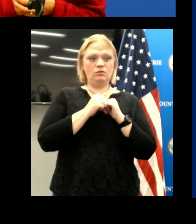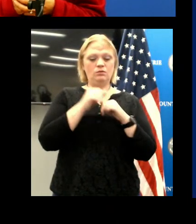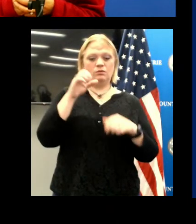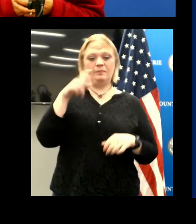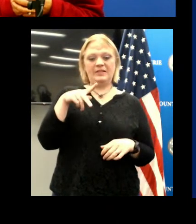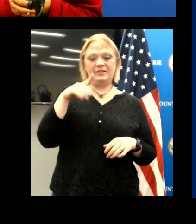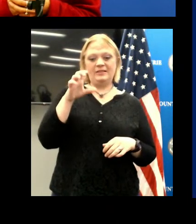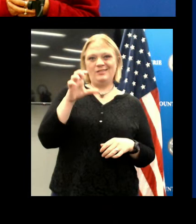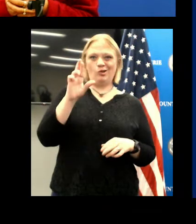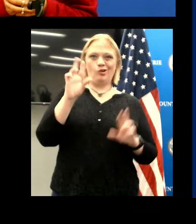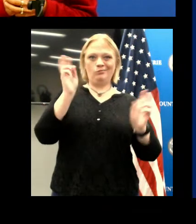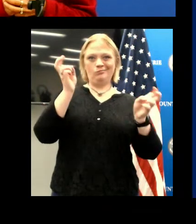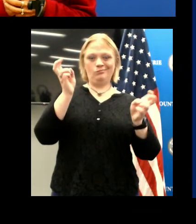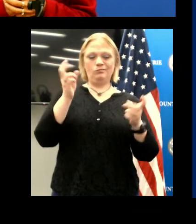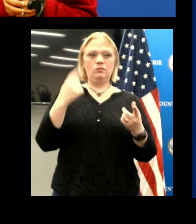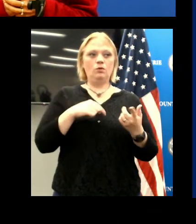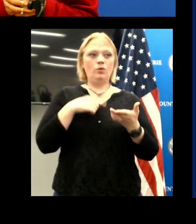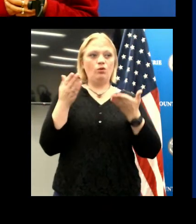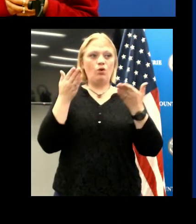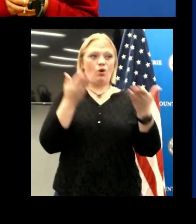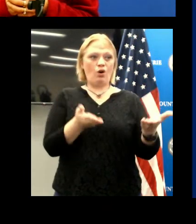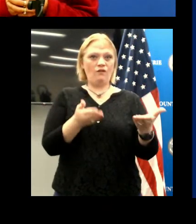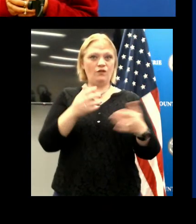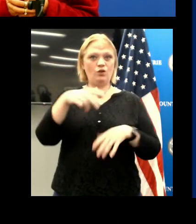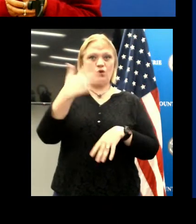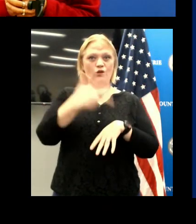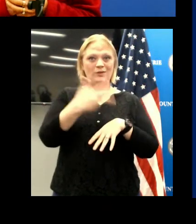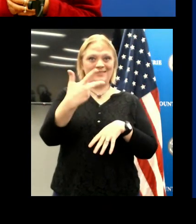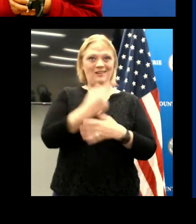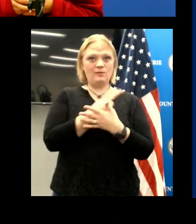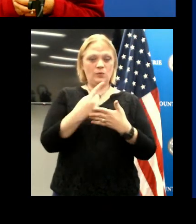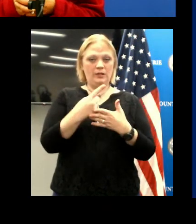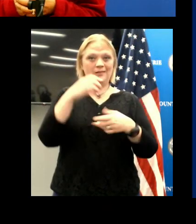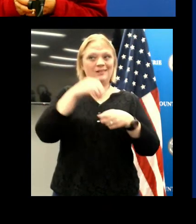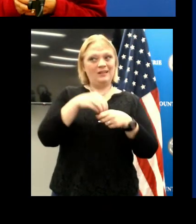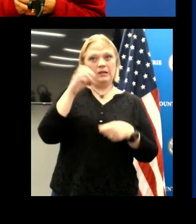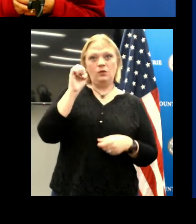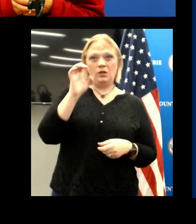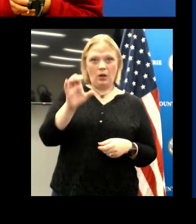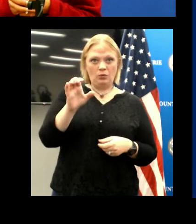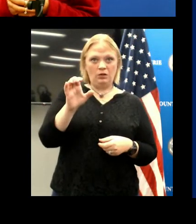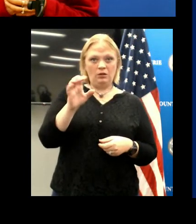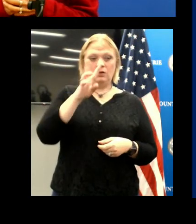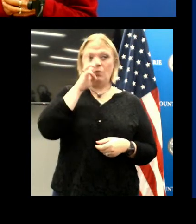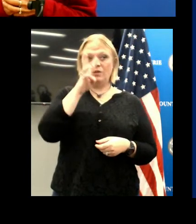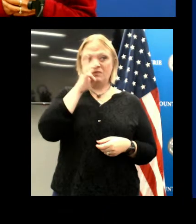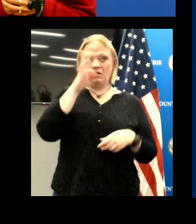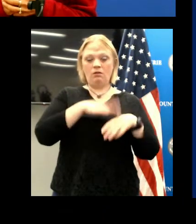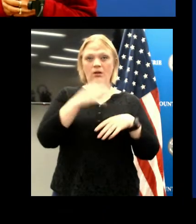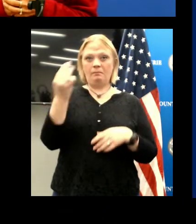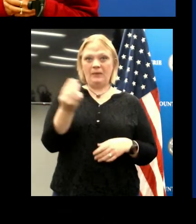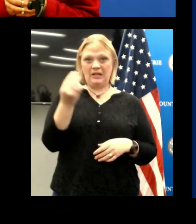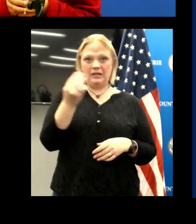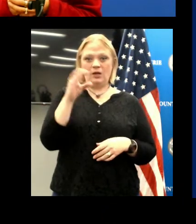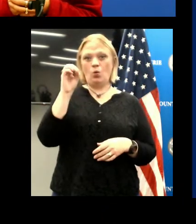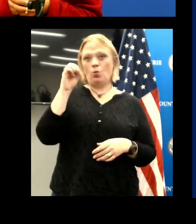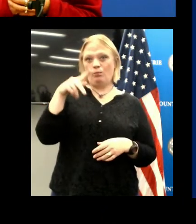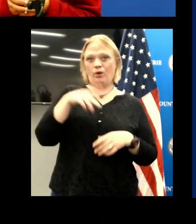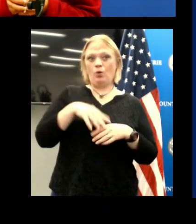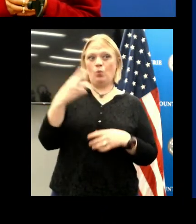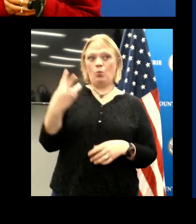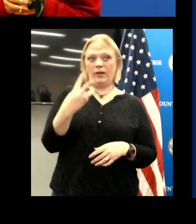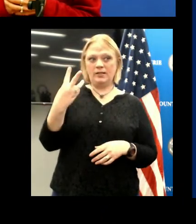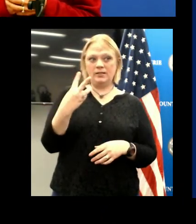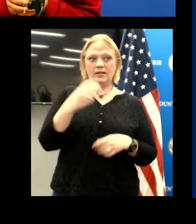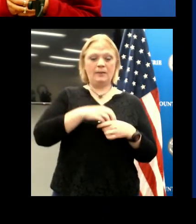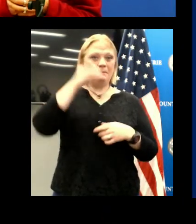PCRs, we are offering those 3 times weekly in Erie County. We're in Williamsville on Mondays, Orchard Park on Wednesdays,